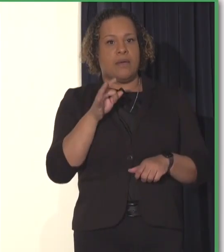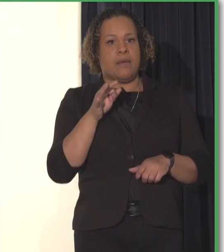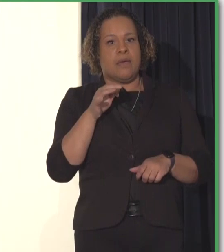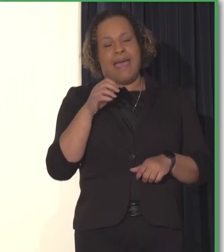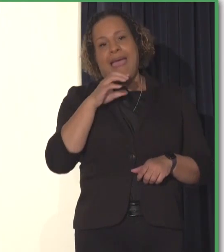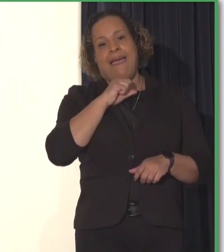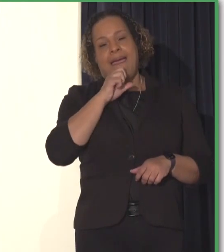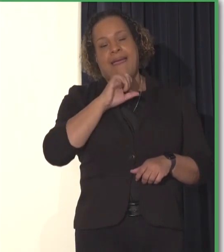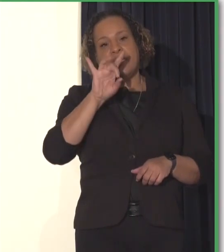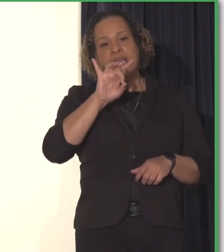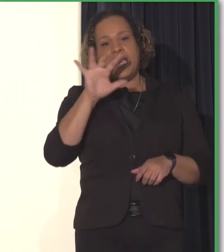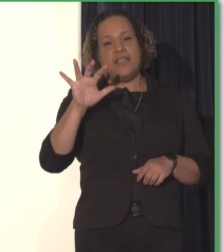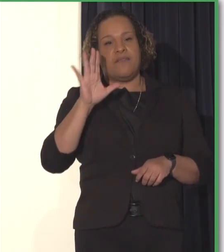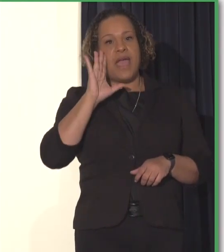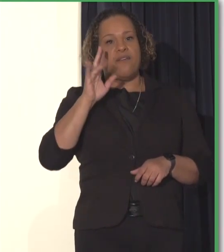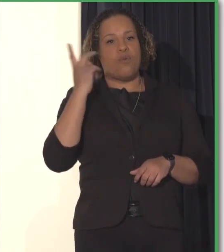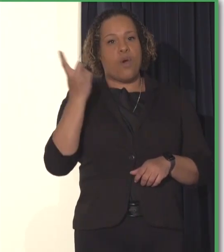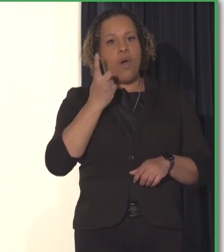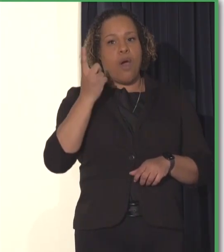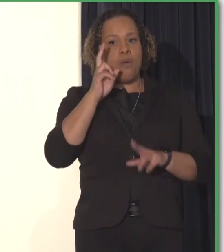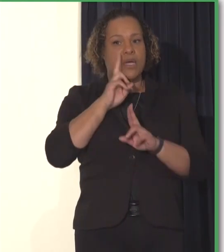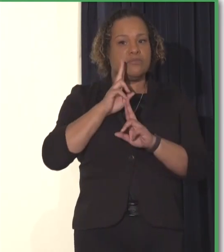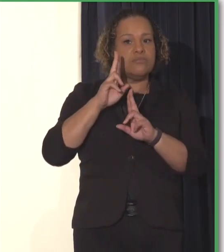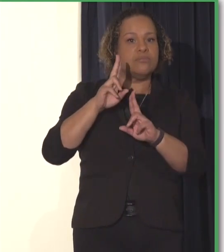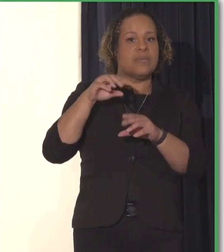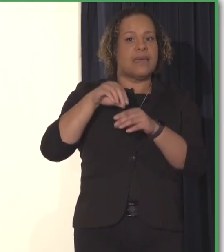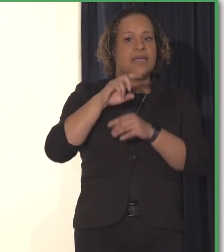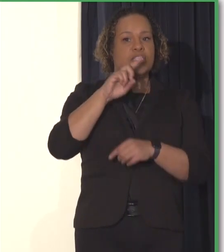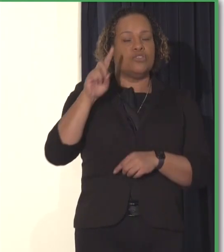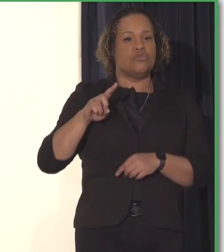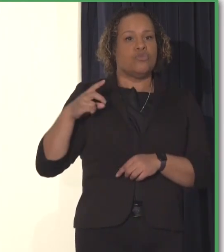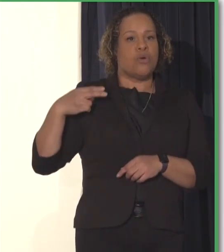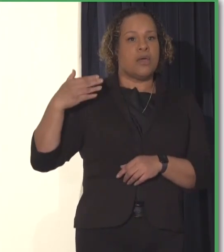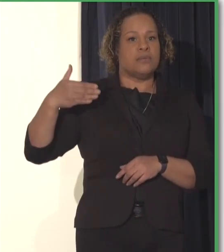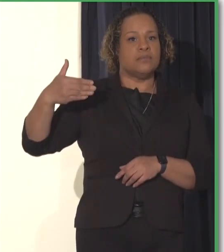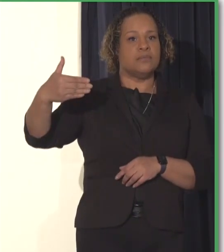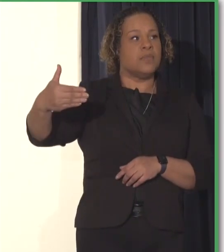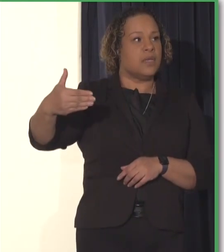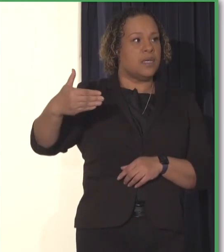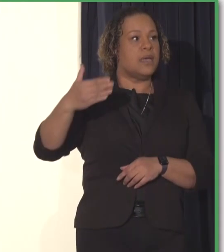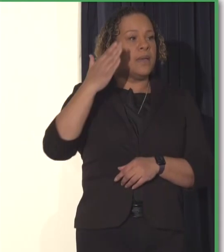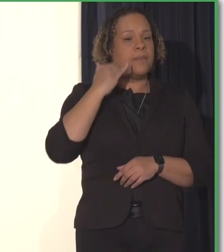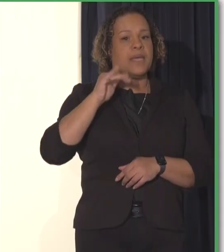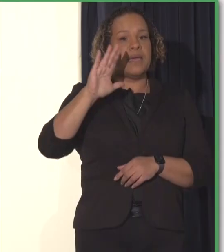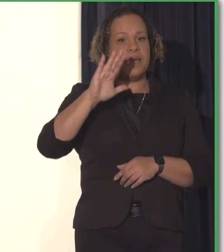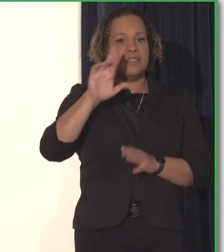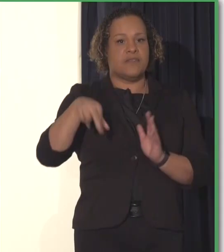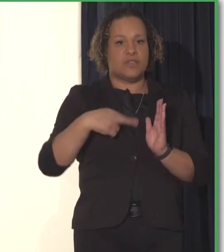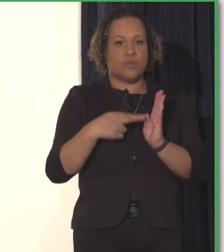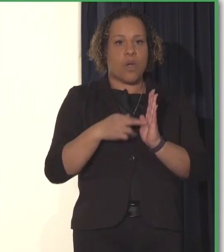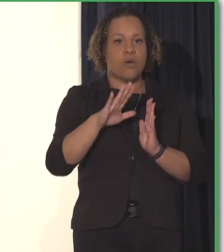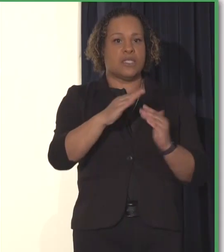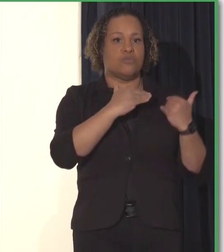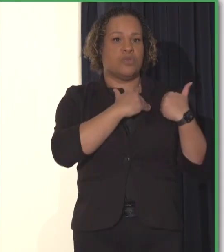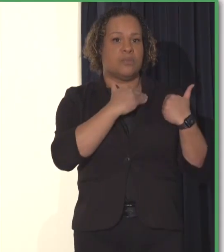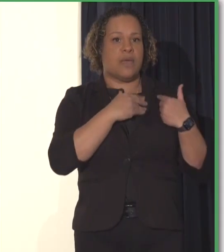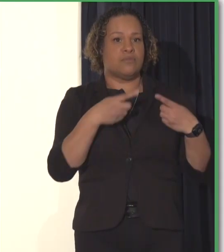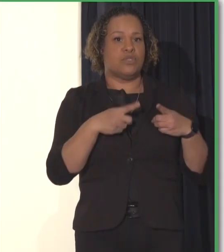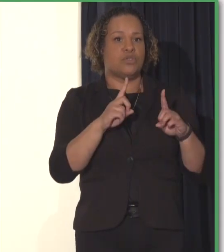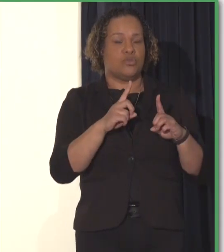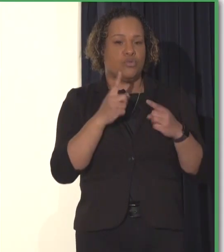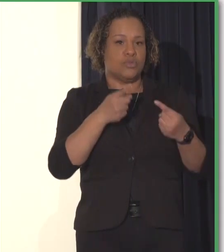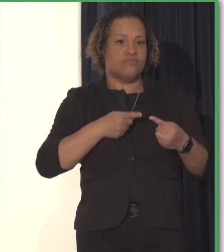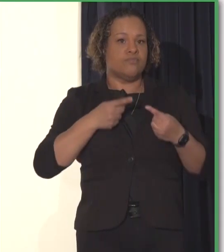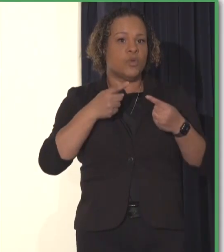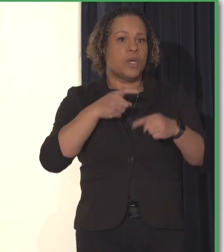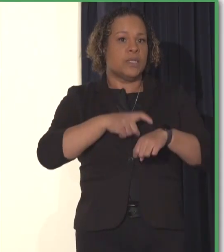figure in Detroit history for his role and actions in pivotal events. Therefore, be it